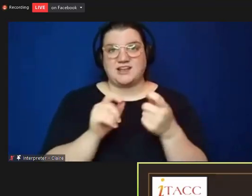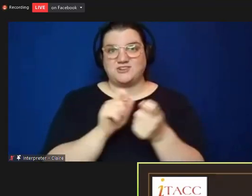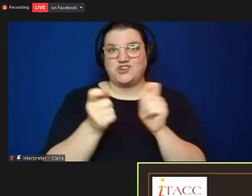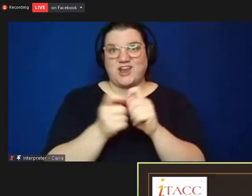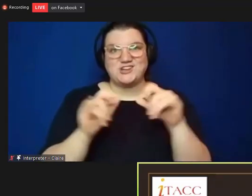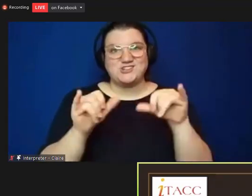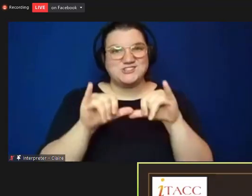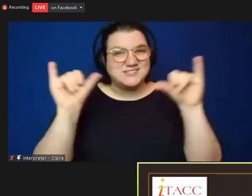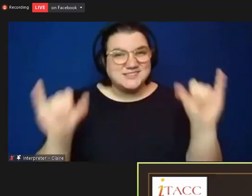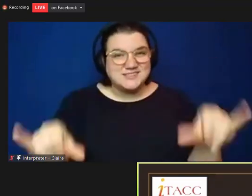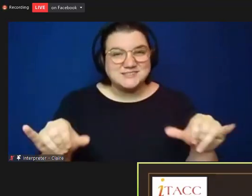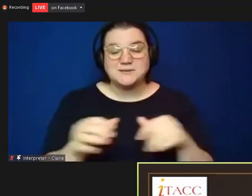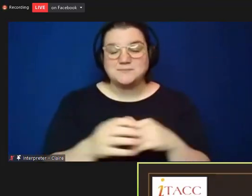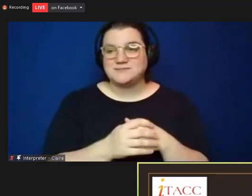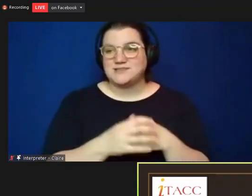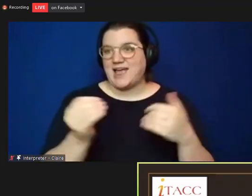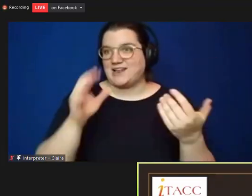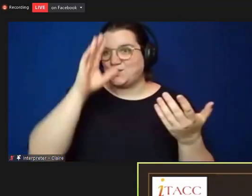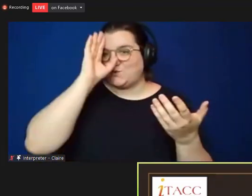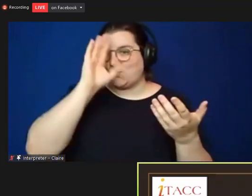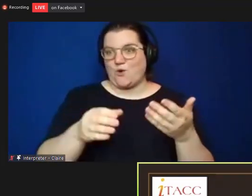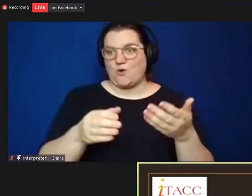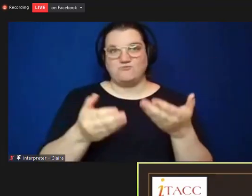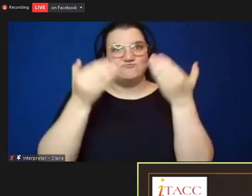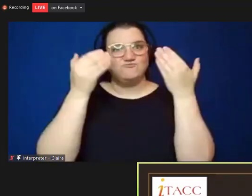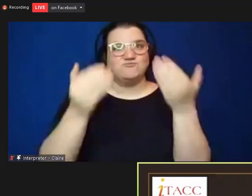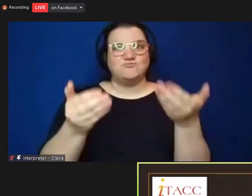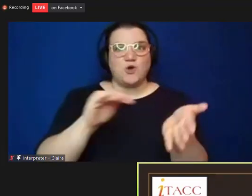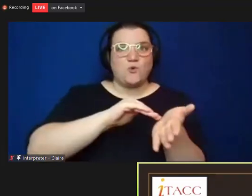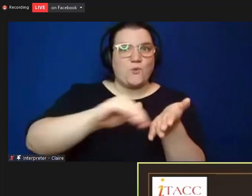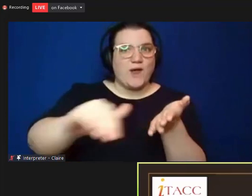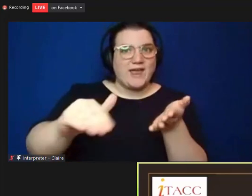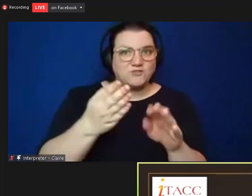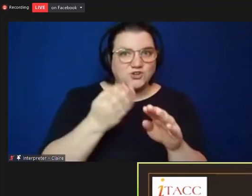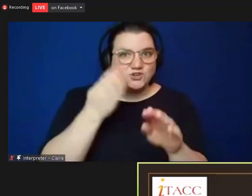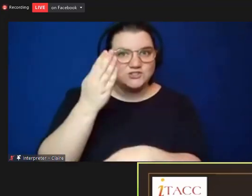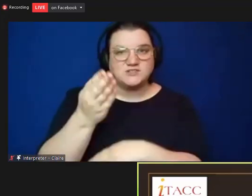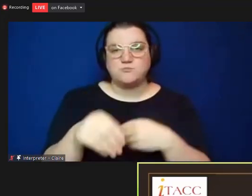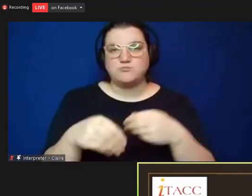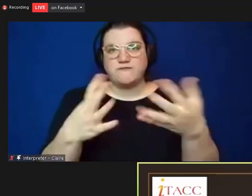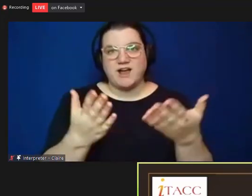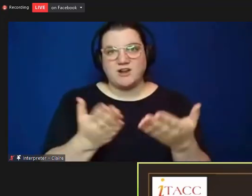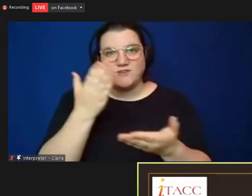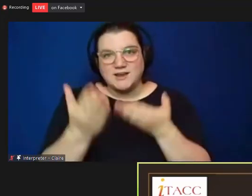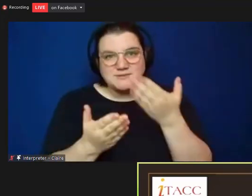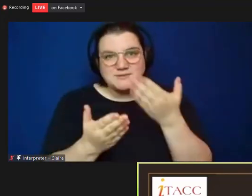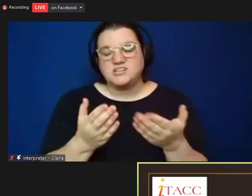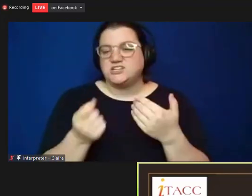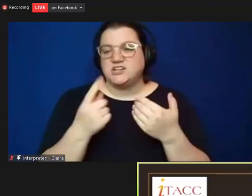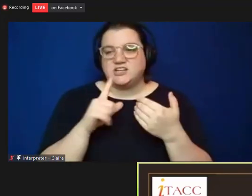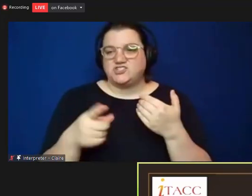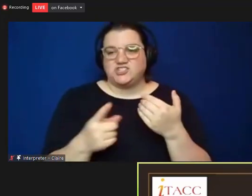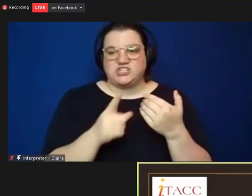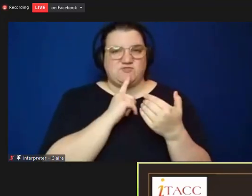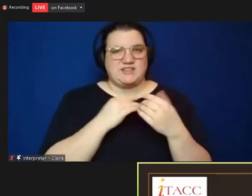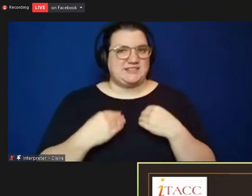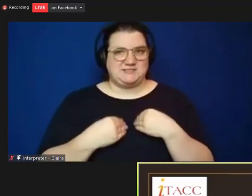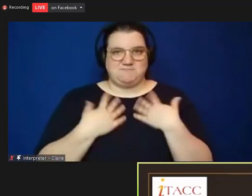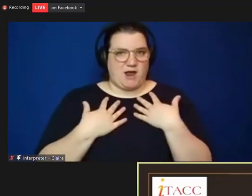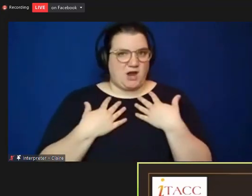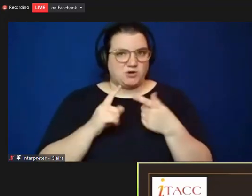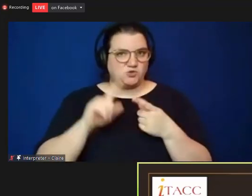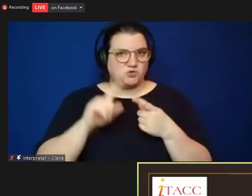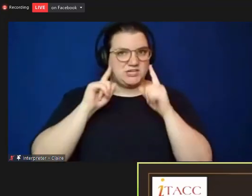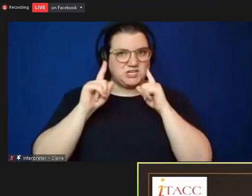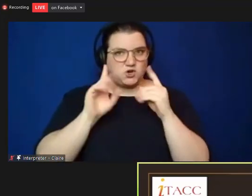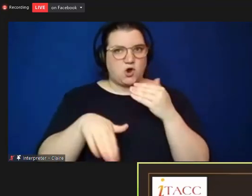and, you know, move waivers forward, provide recommendations. It's just, it's really inspiring to hear all